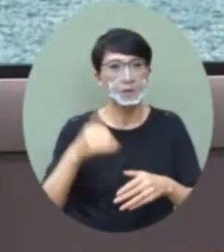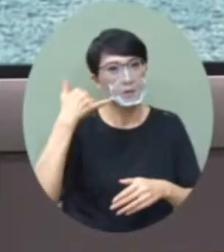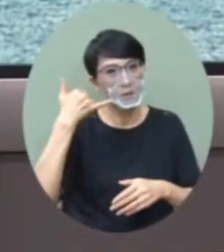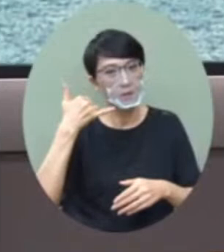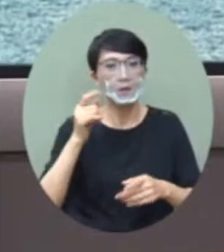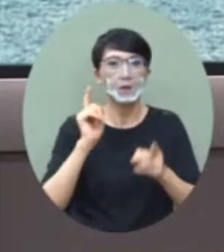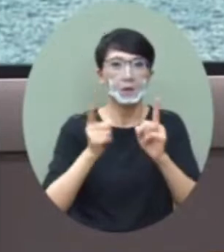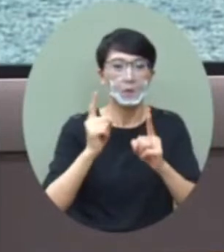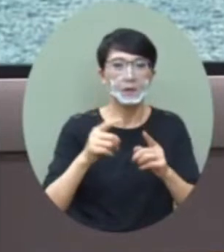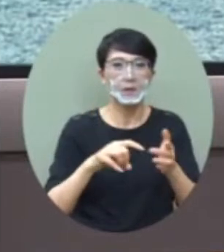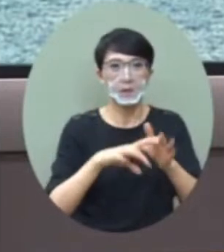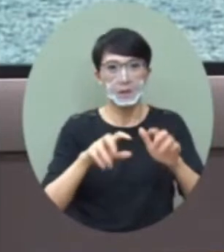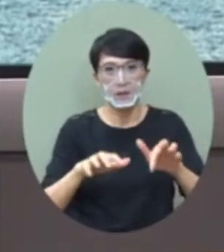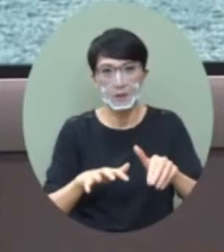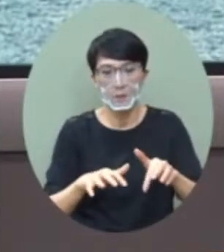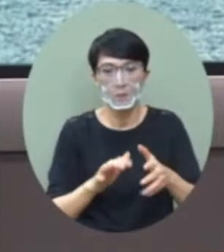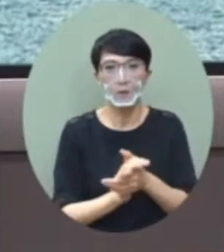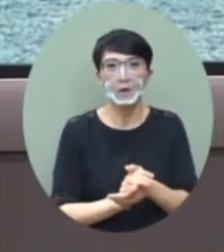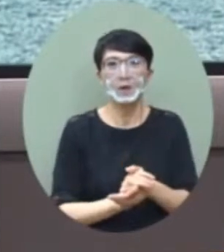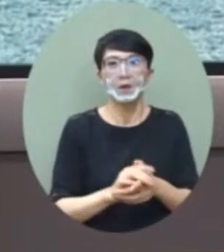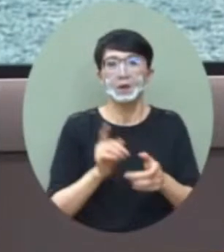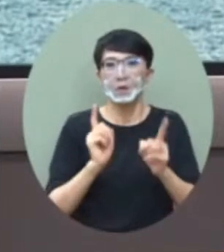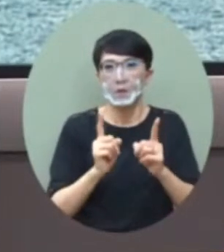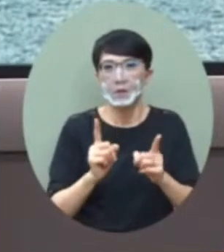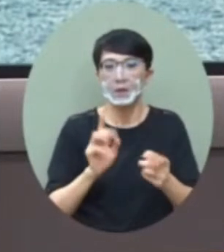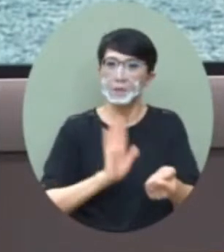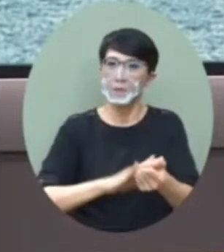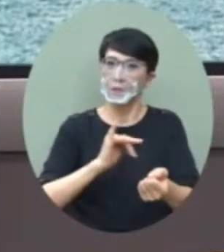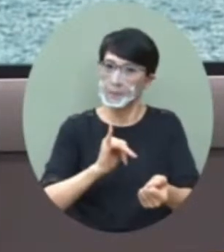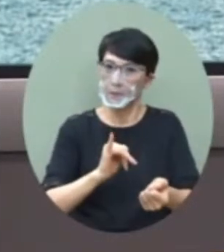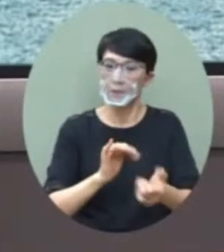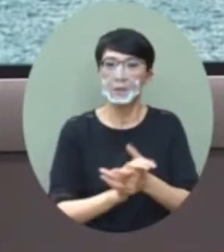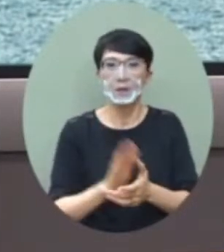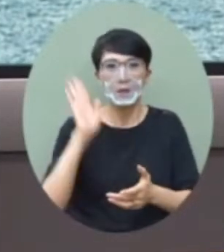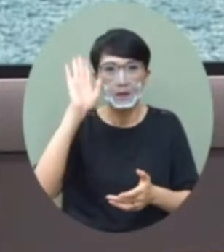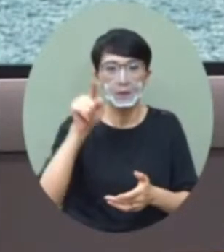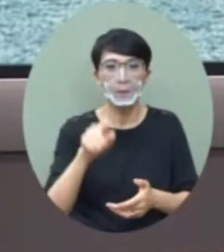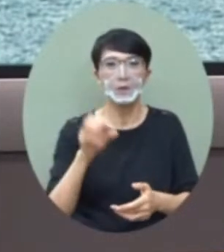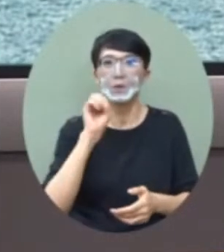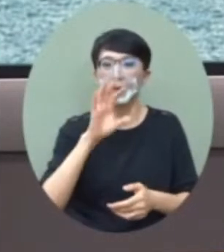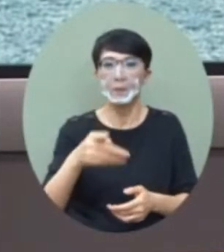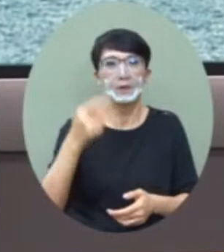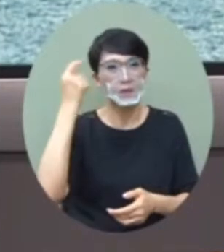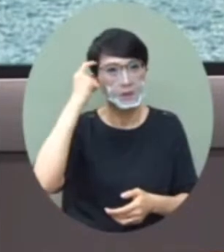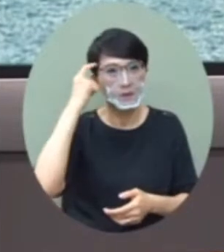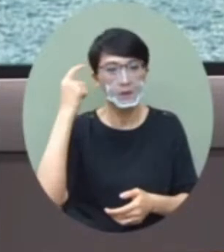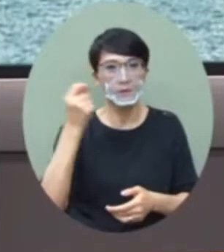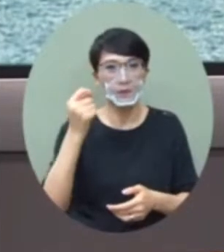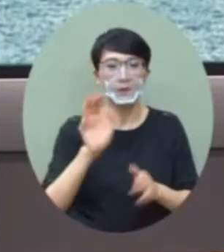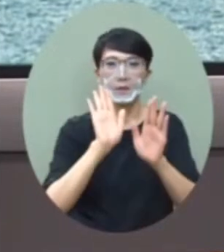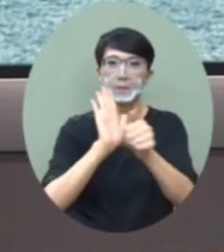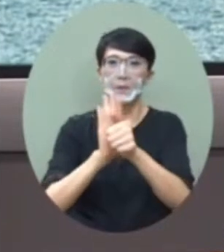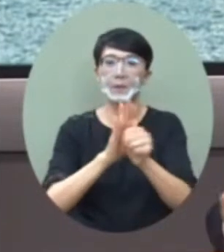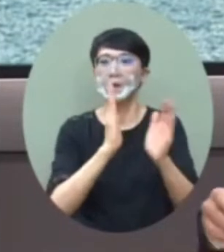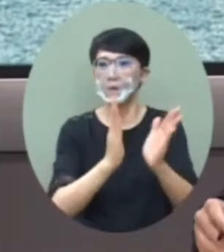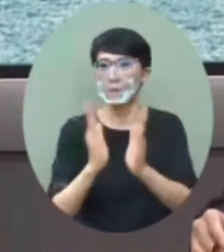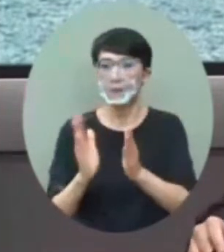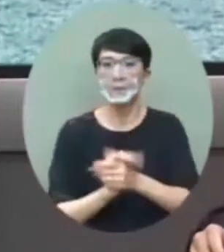departments operating different facilities to look after children. As far as the HA is concerned, we